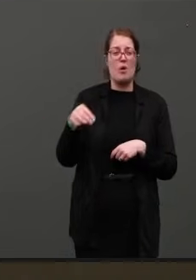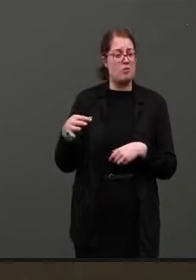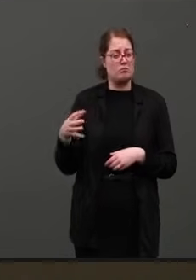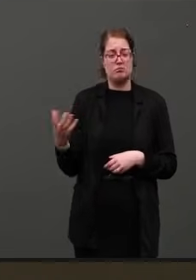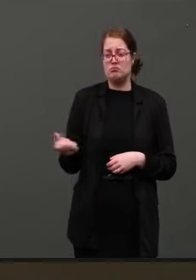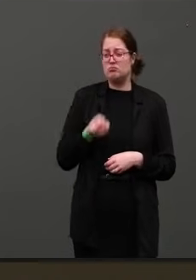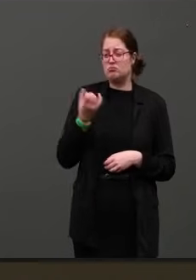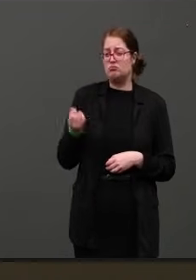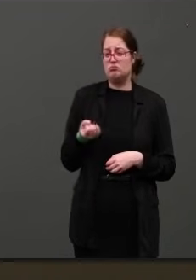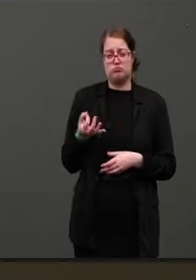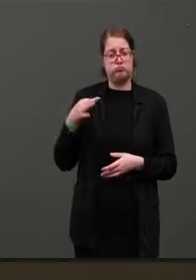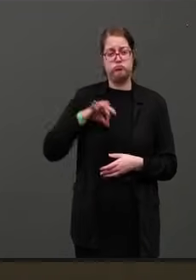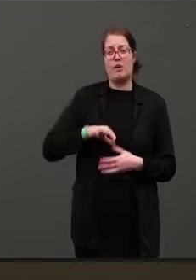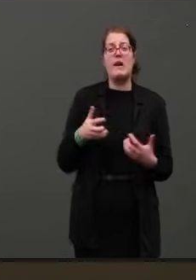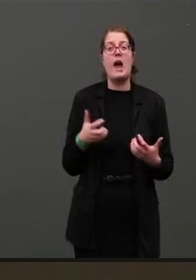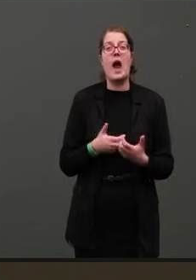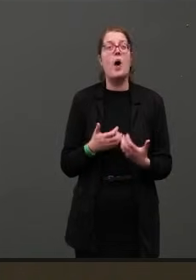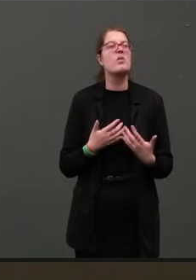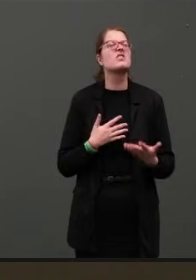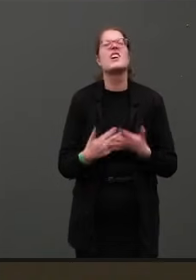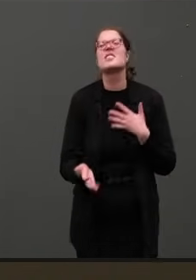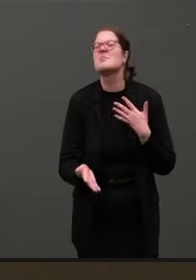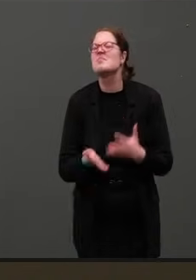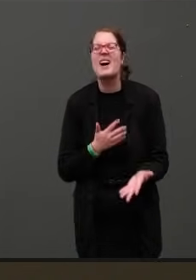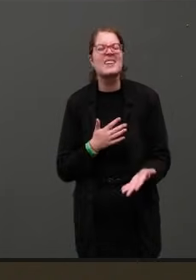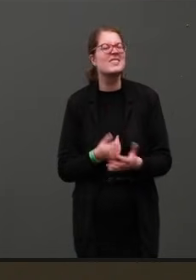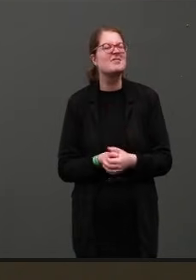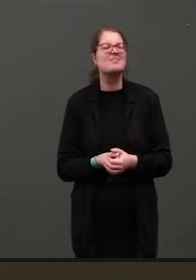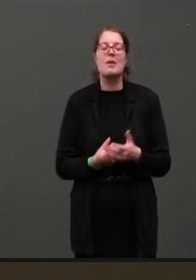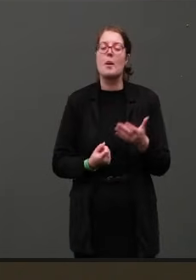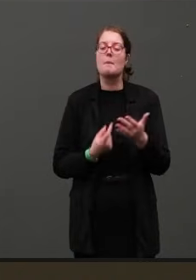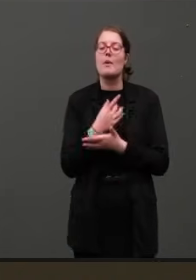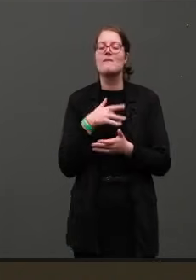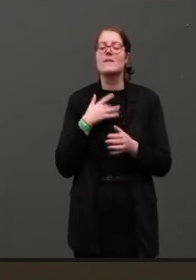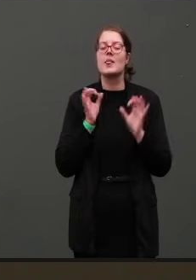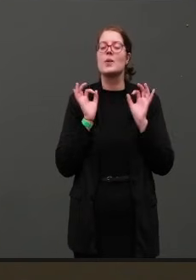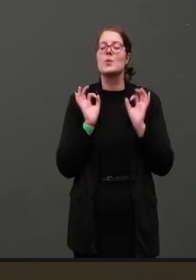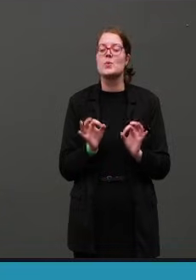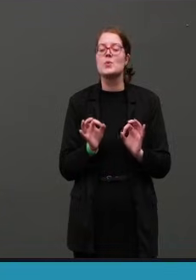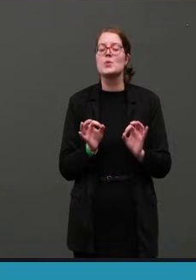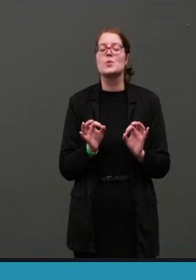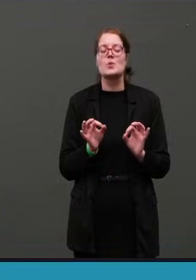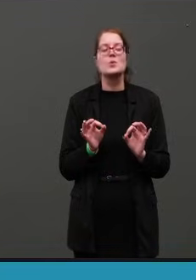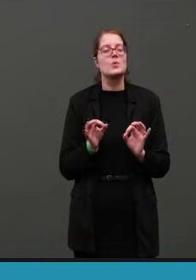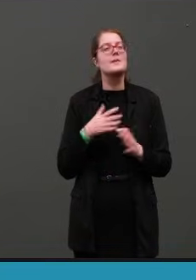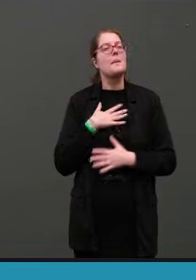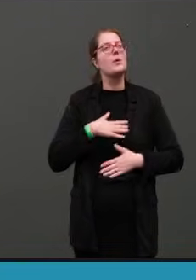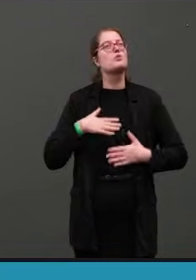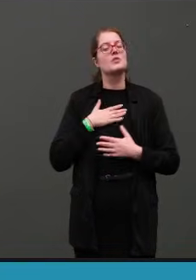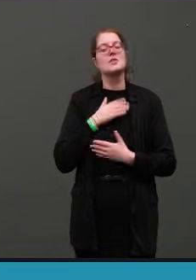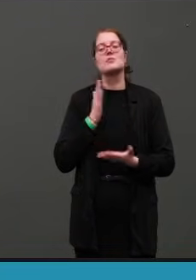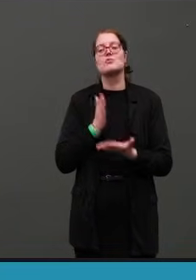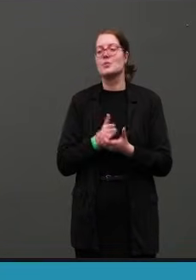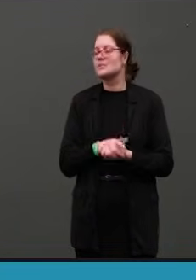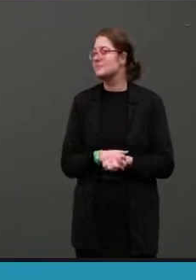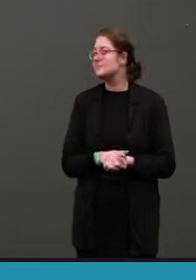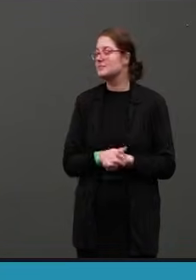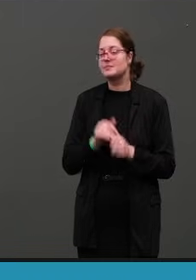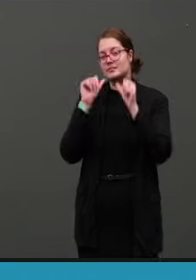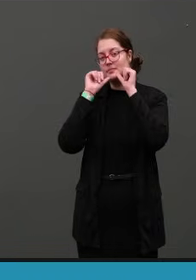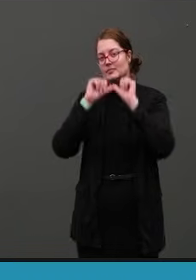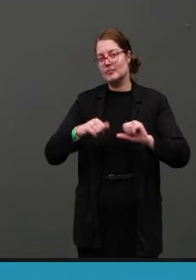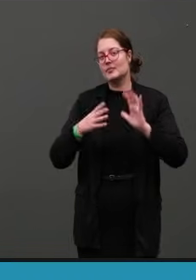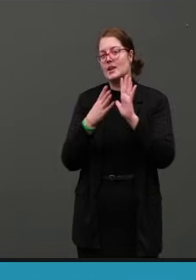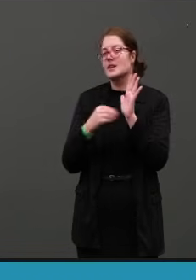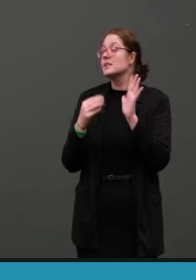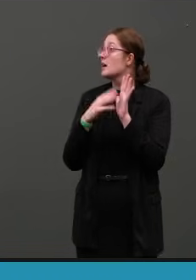Doesn't matter, because those moments feel right. They are emotionally true. One of my favourite examples of this is two of the Daniel